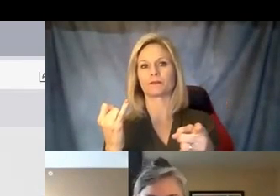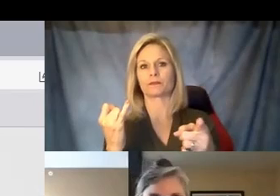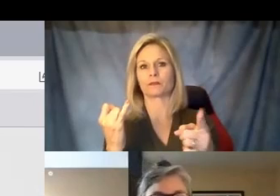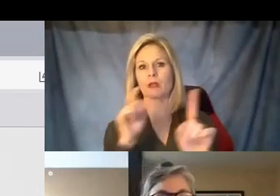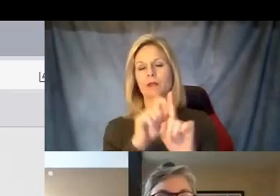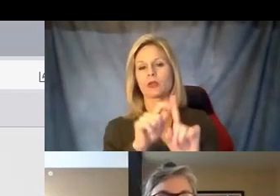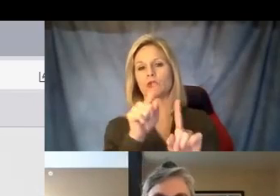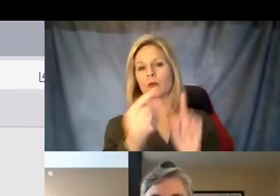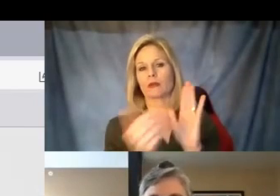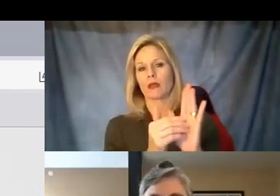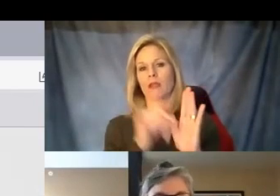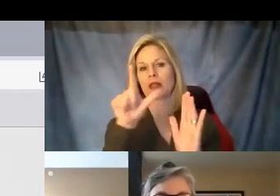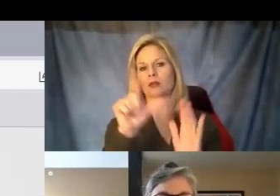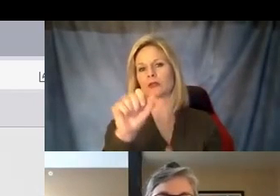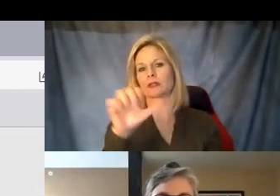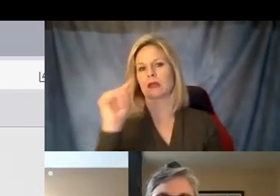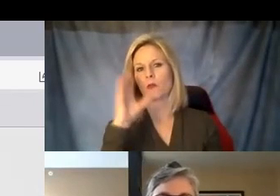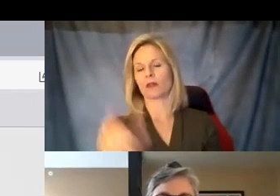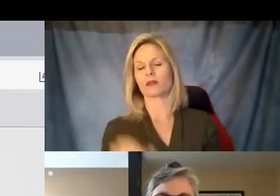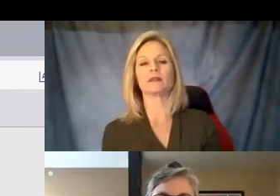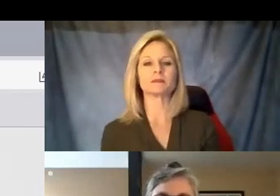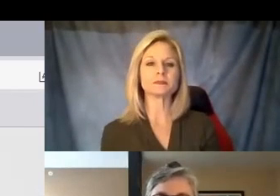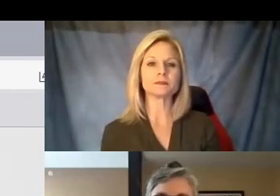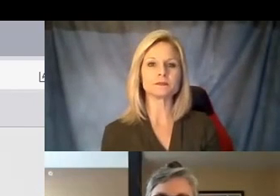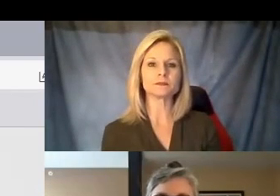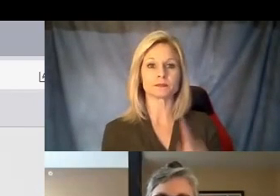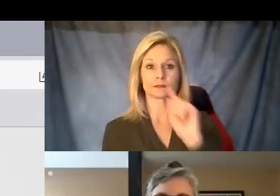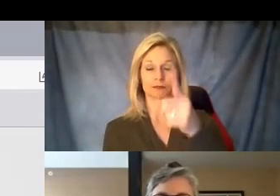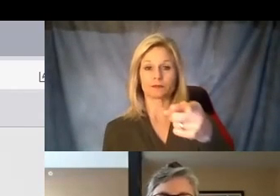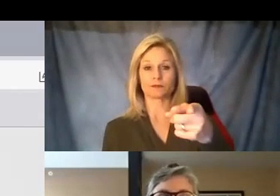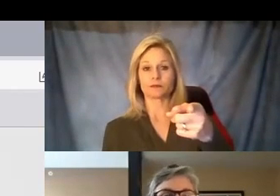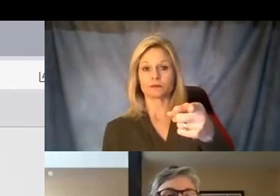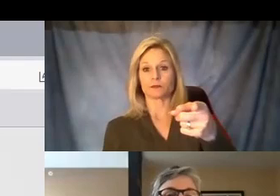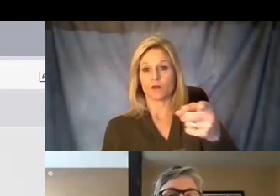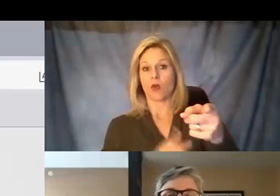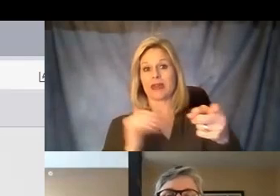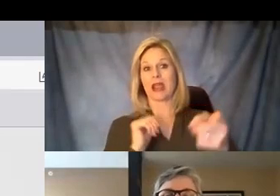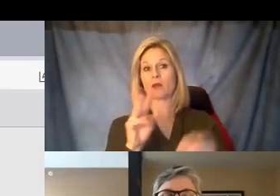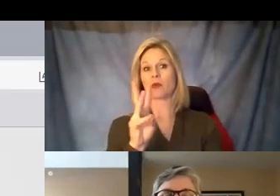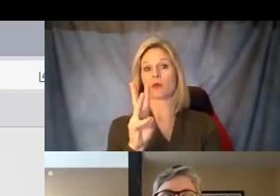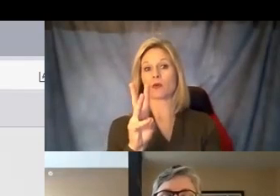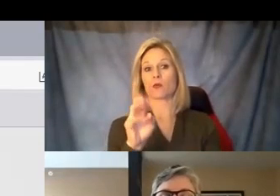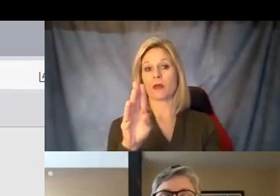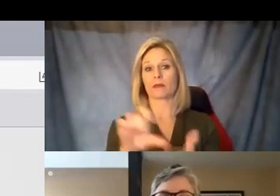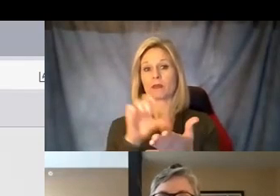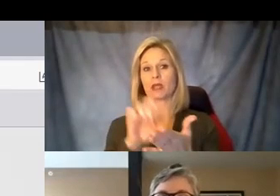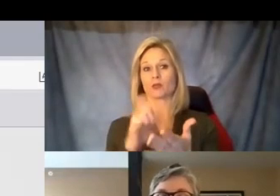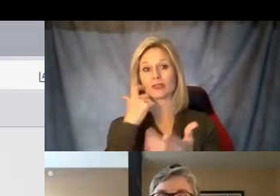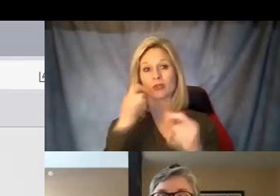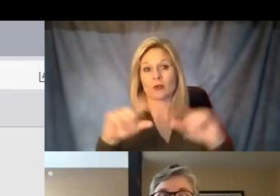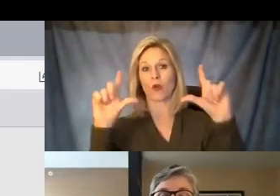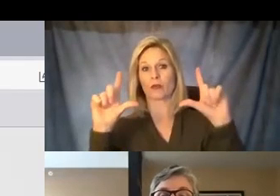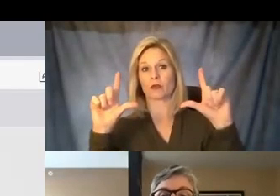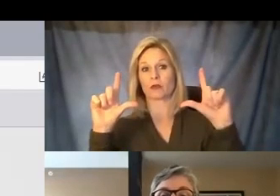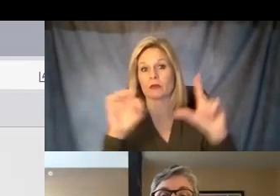again later. So in this, on our web page, if what he just opened up is that free